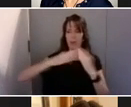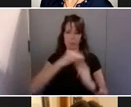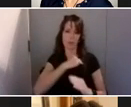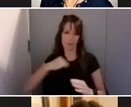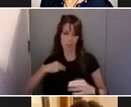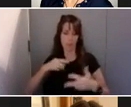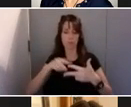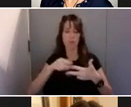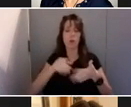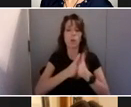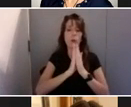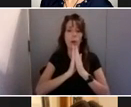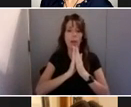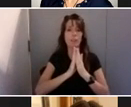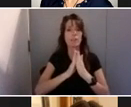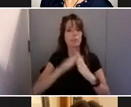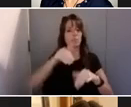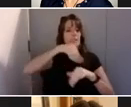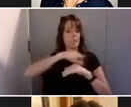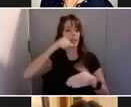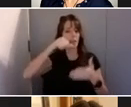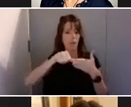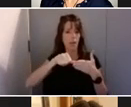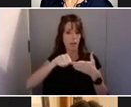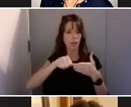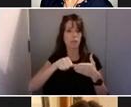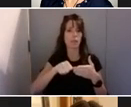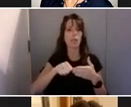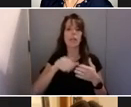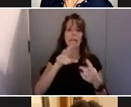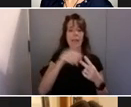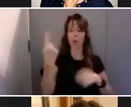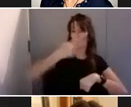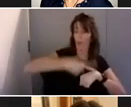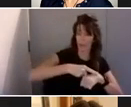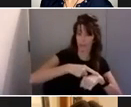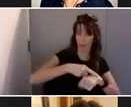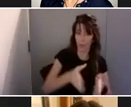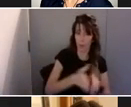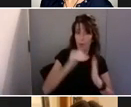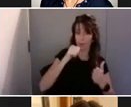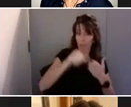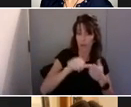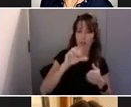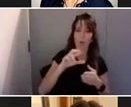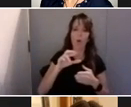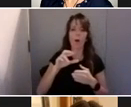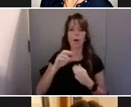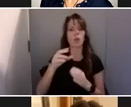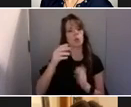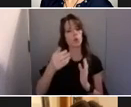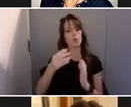You can request that your ballot be sent to you in the mail, and you can do that at a one time, or you can also get on the early voting